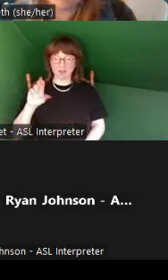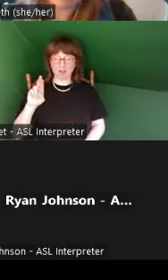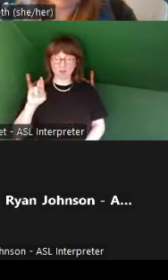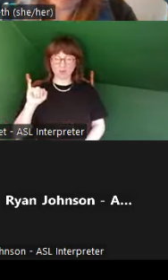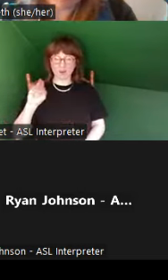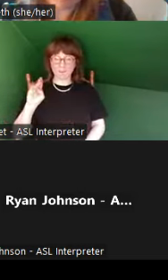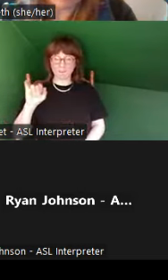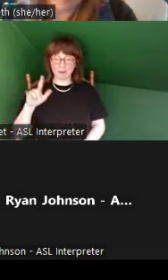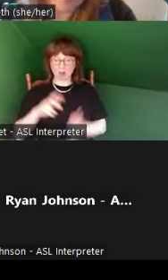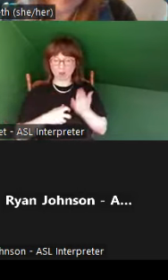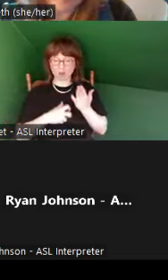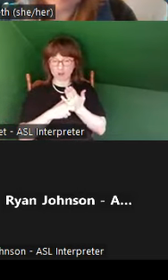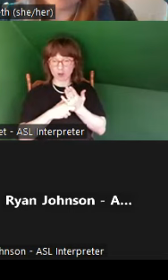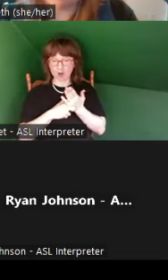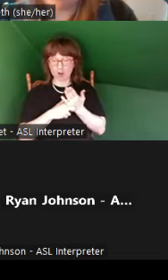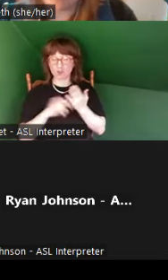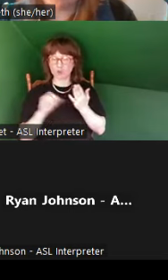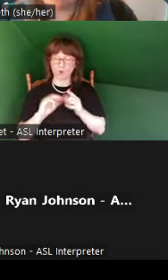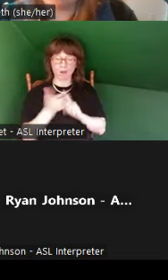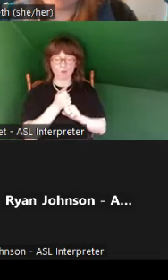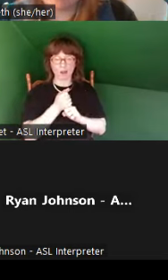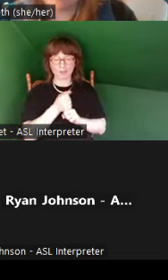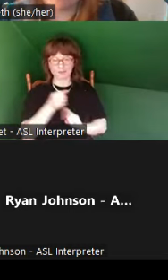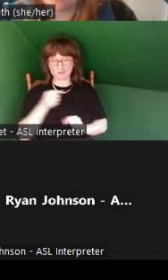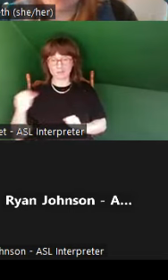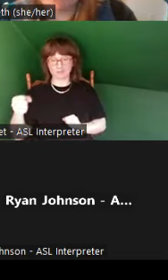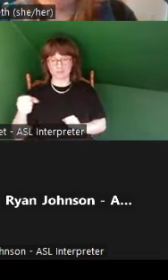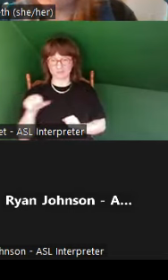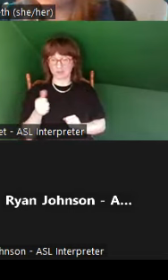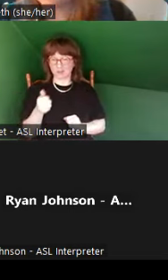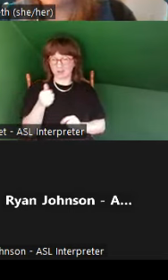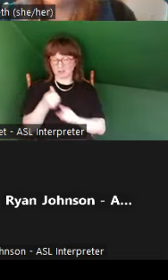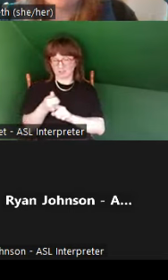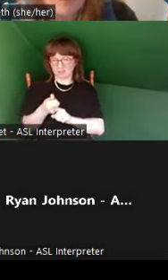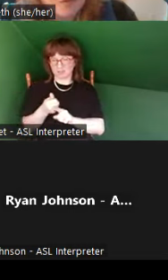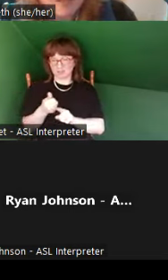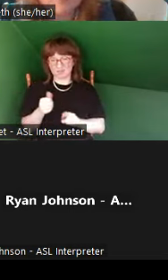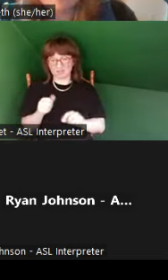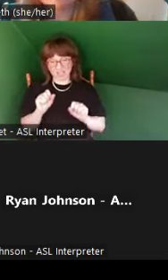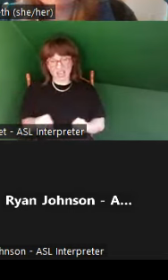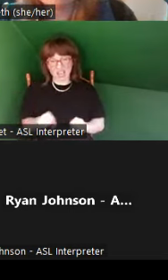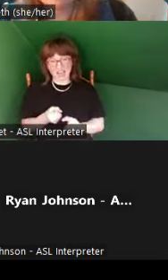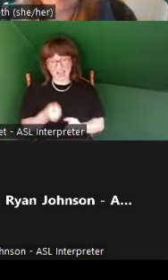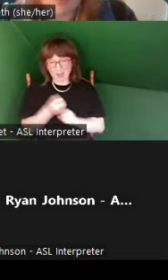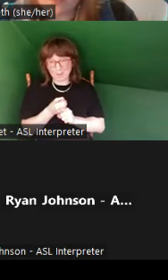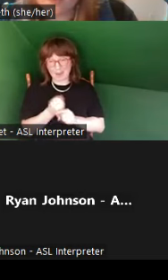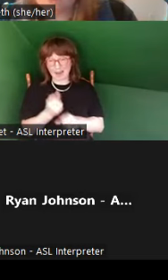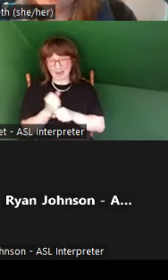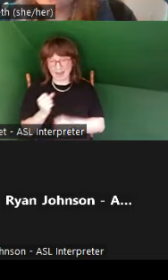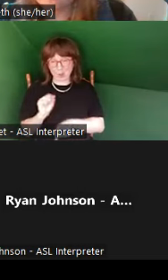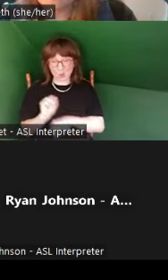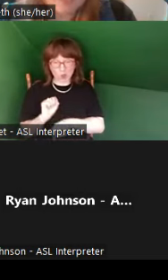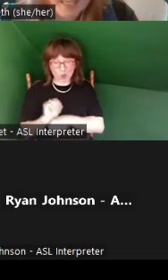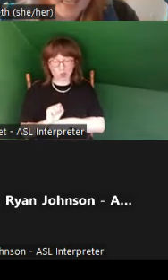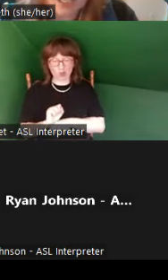sometimes even an arrest alone can impact somebody's ability to achieve employment,